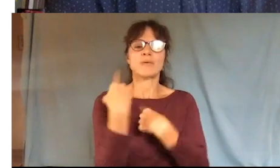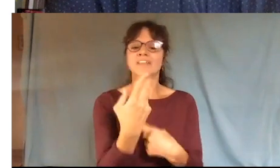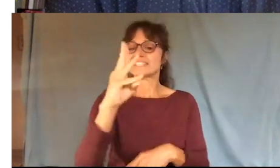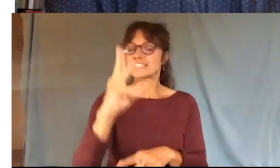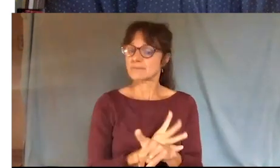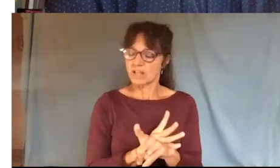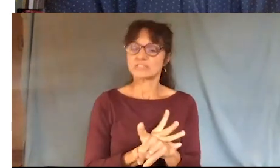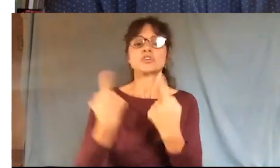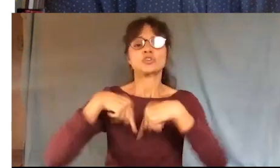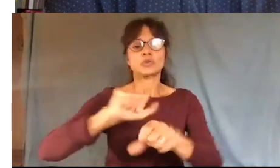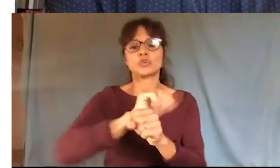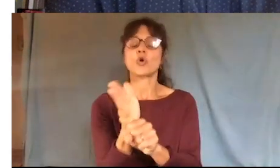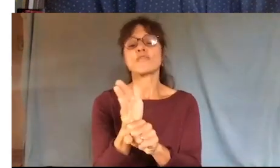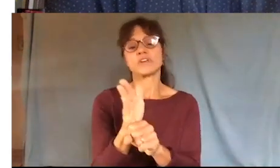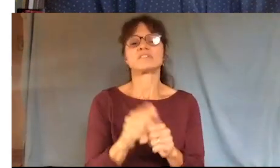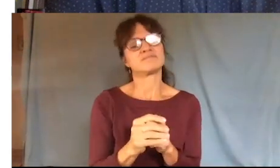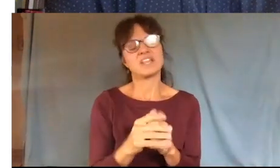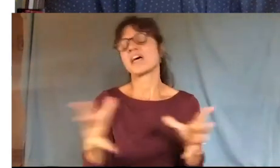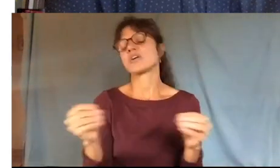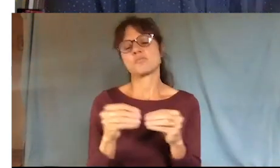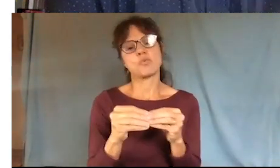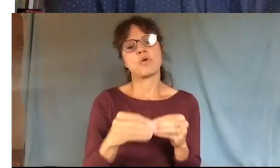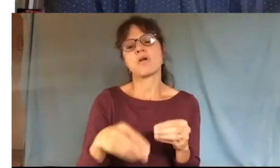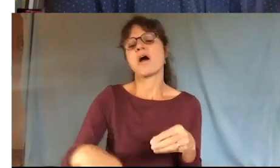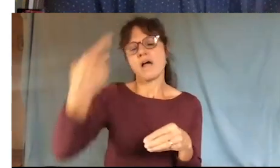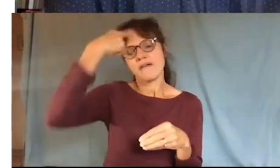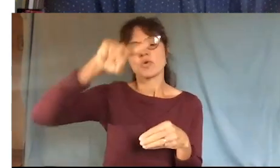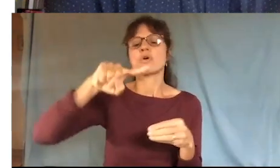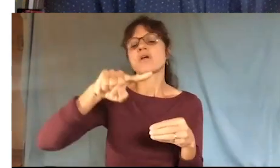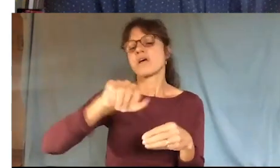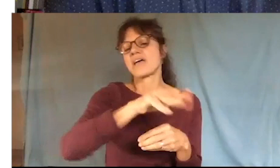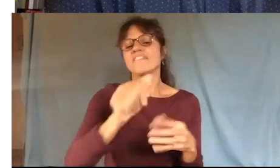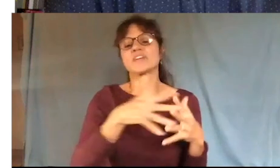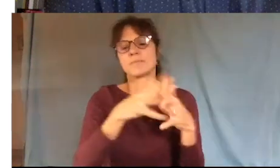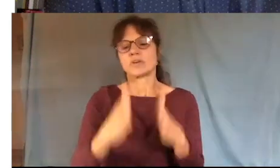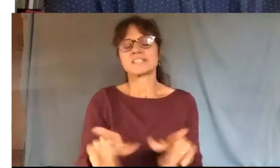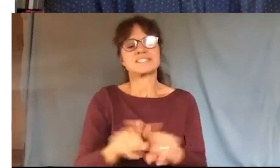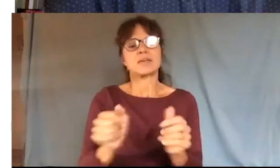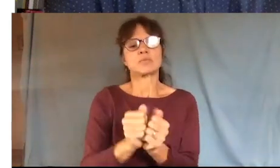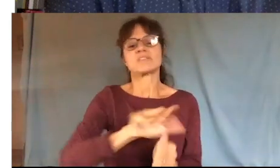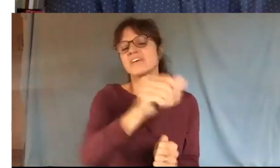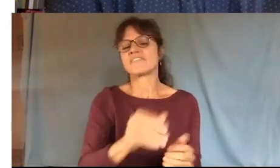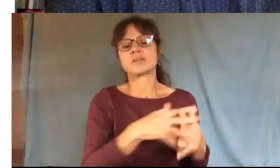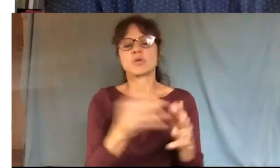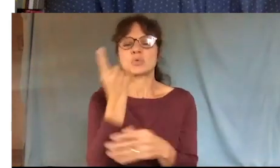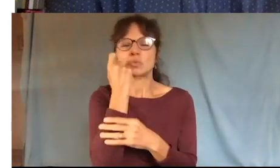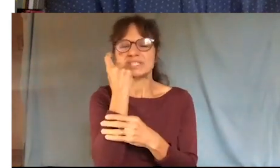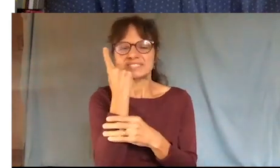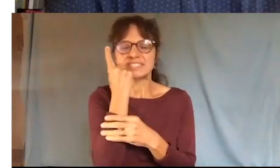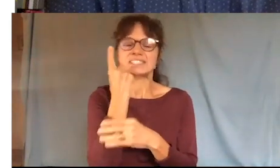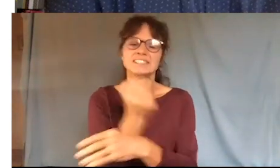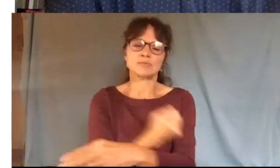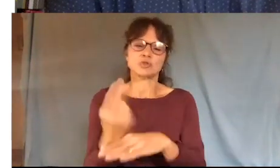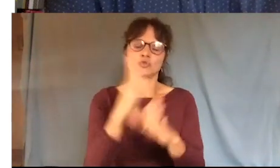months during the COVID-19 era, it's much higher for African-Americans, and same thing for African-American recent substance users who